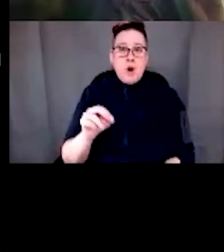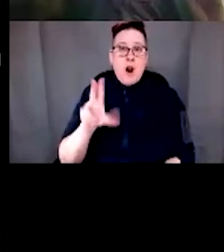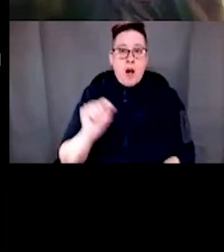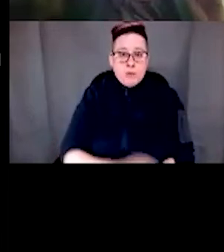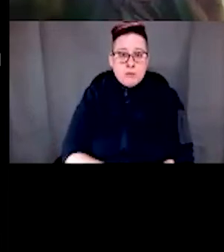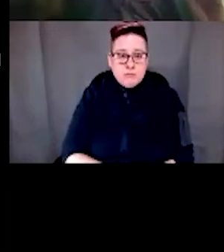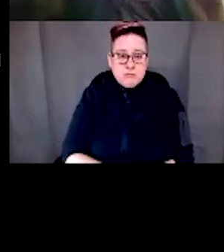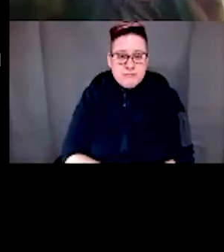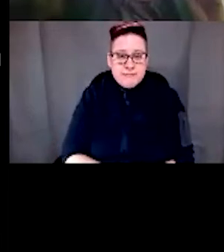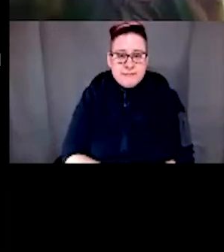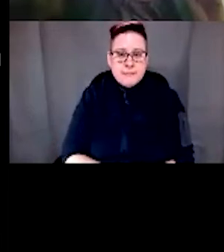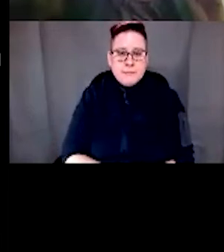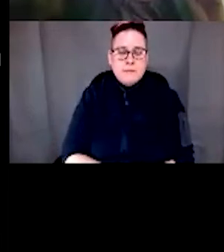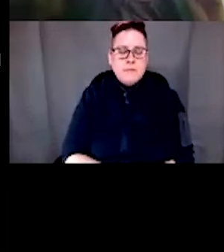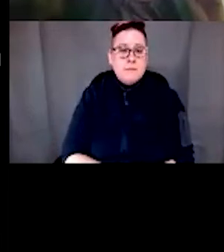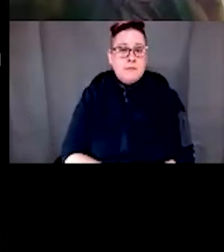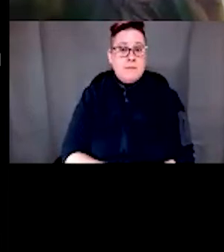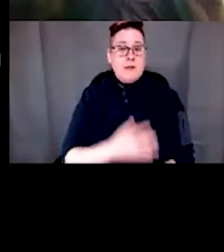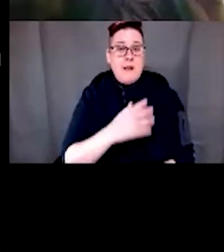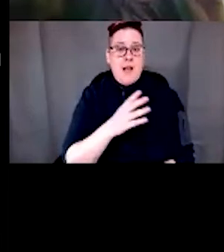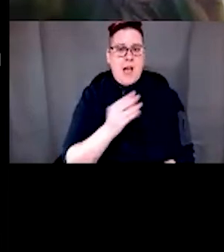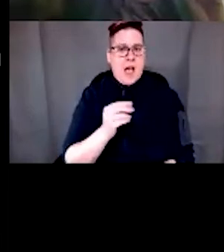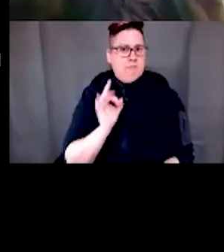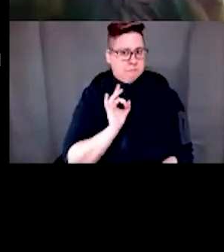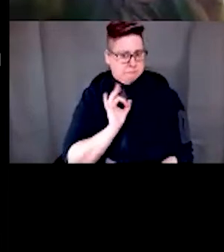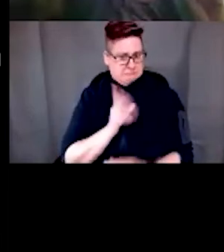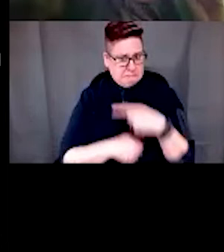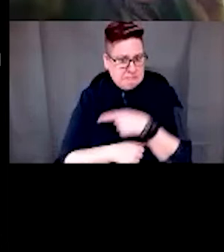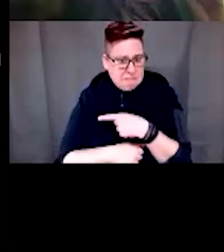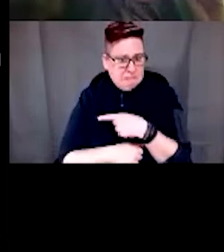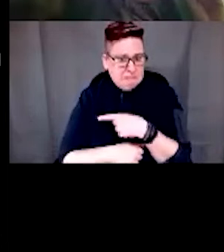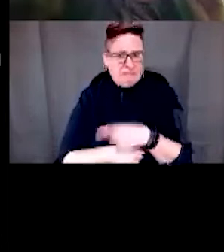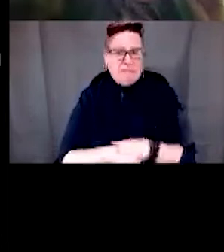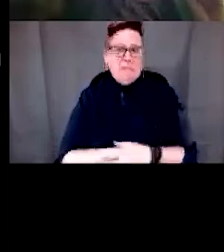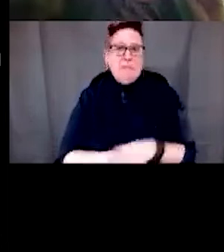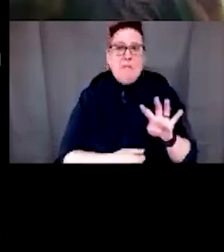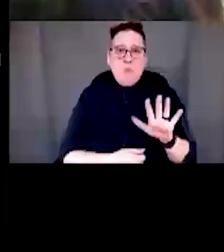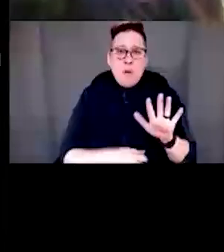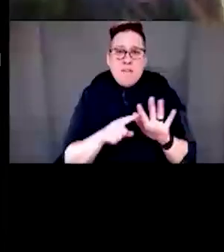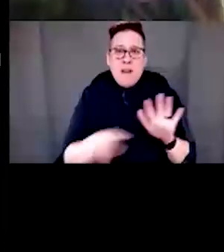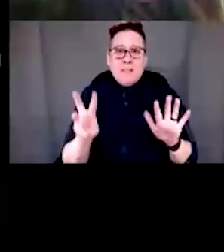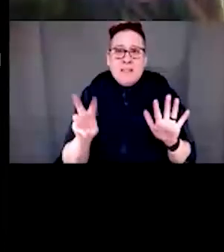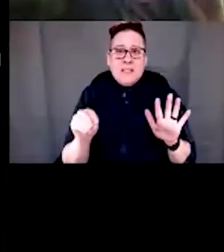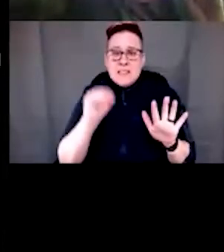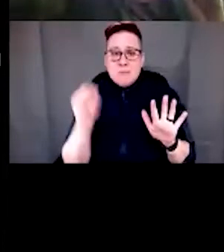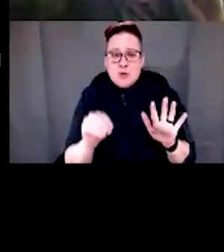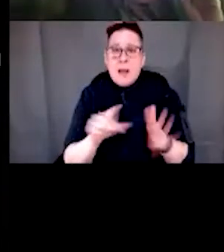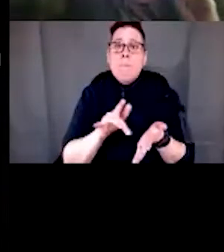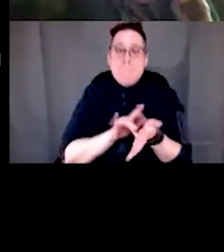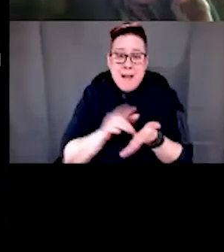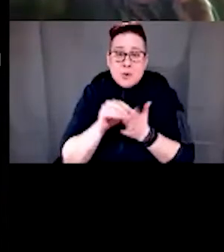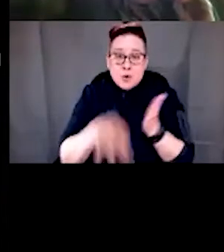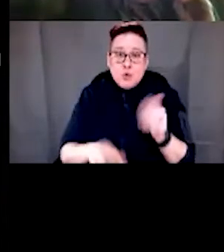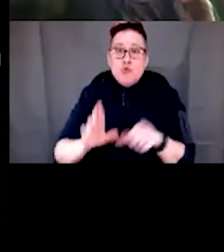And this is particularly distressing. 45 to 60% for medical students